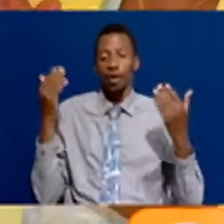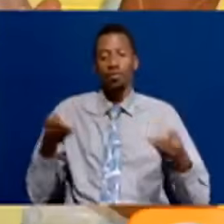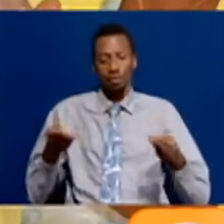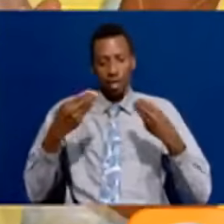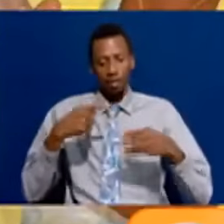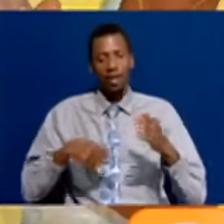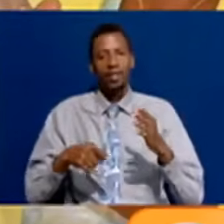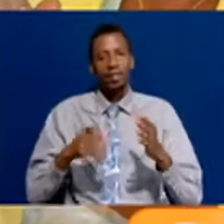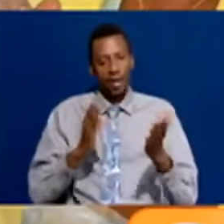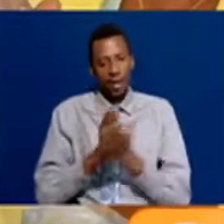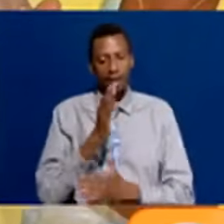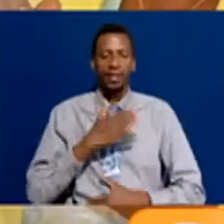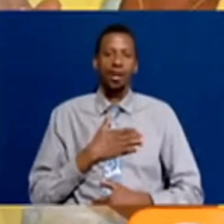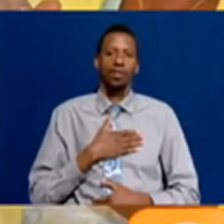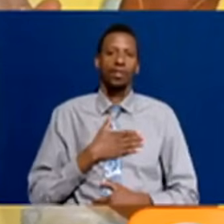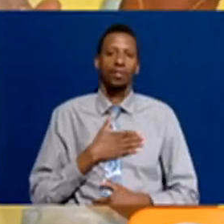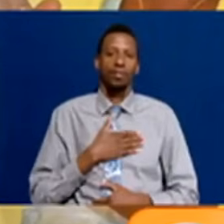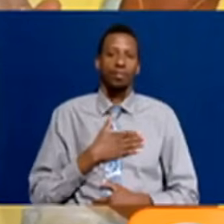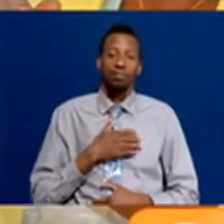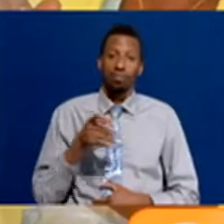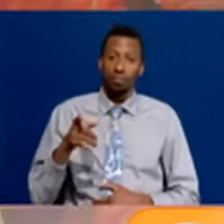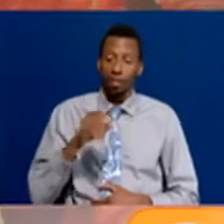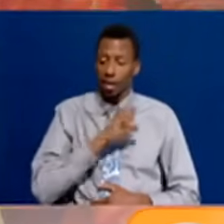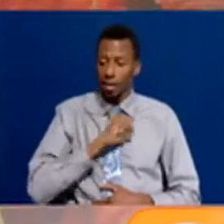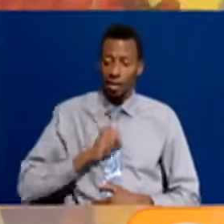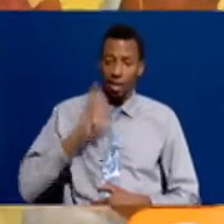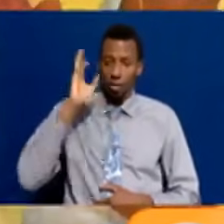yet to decide whether a special committee or the